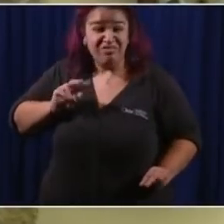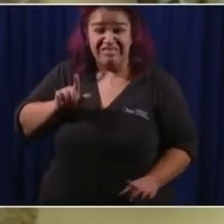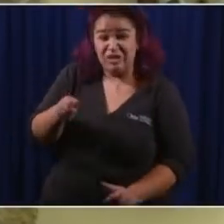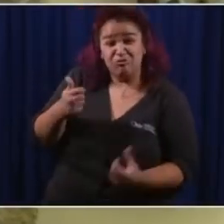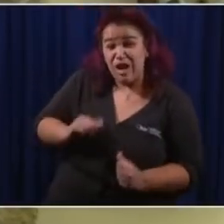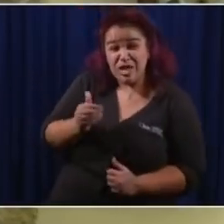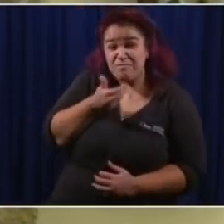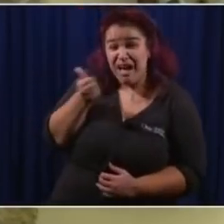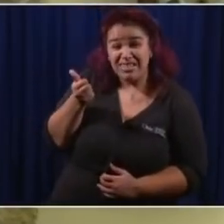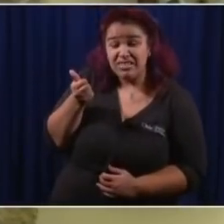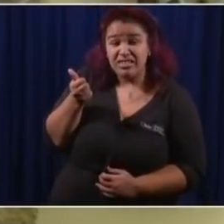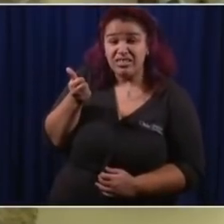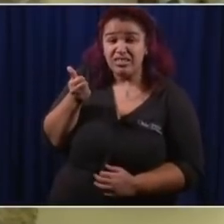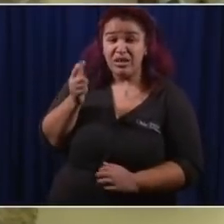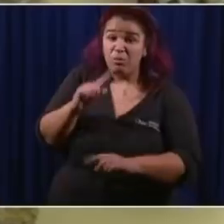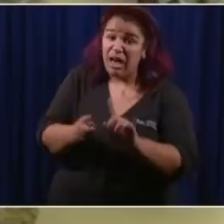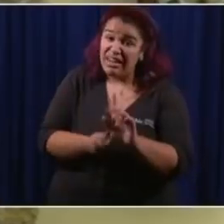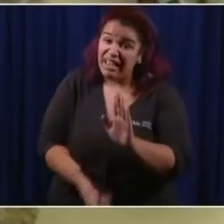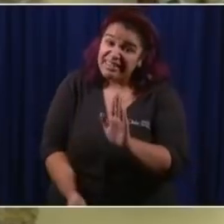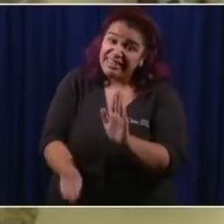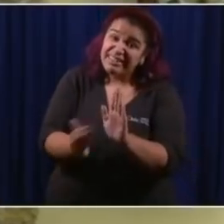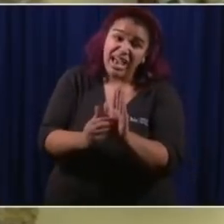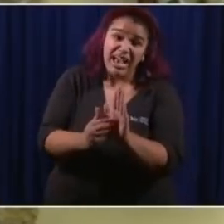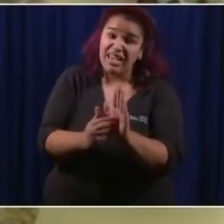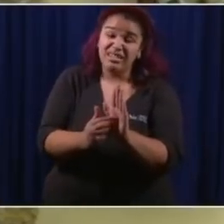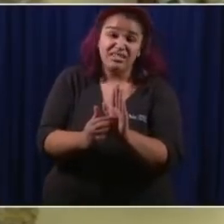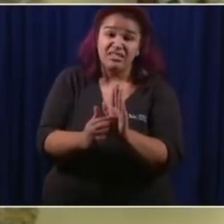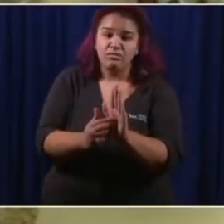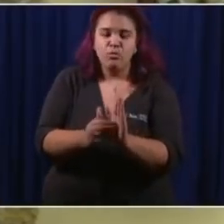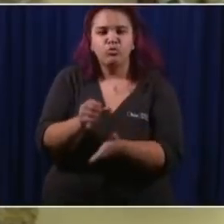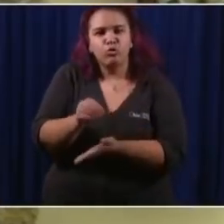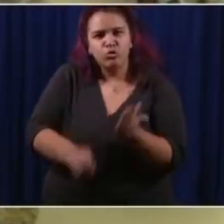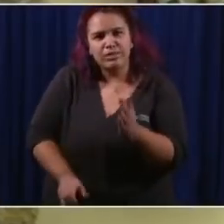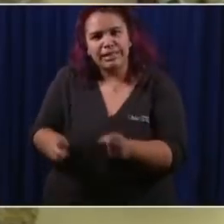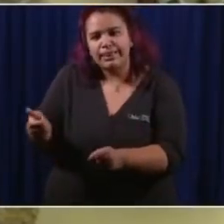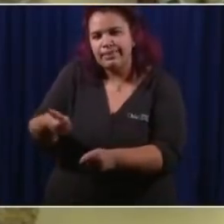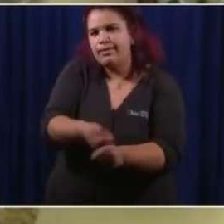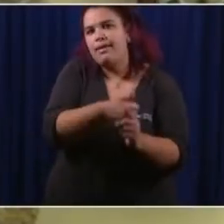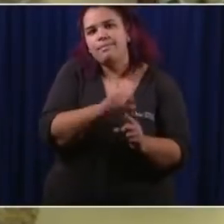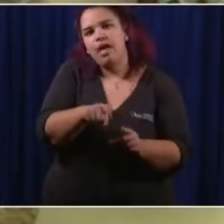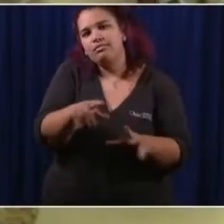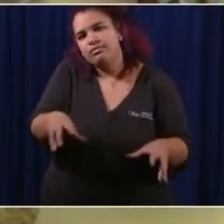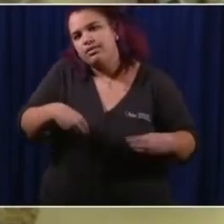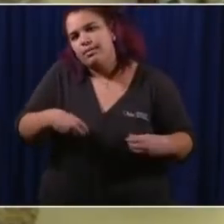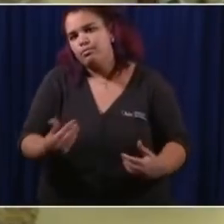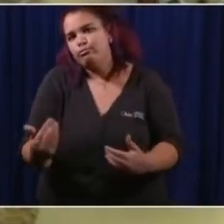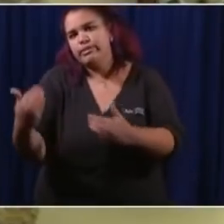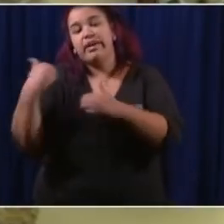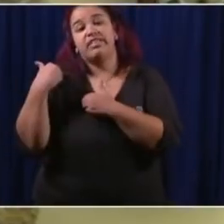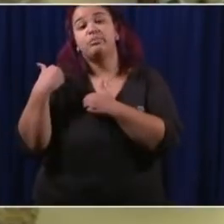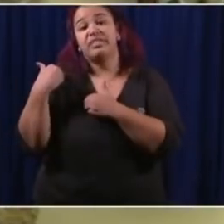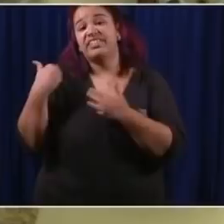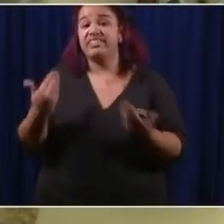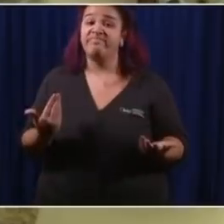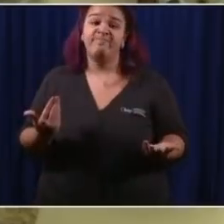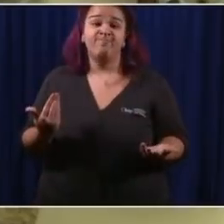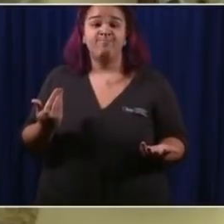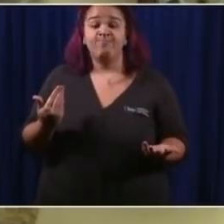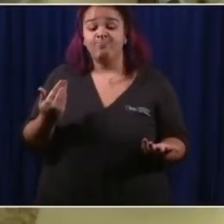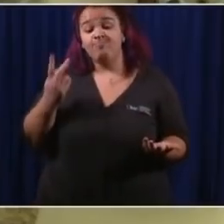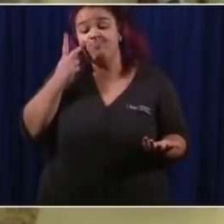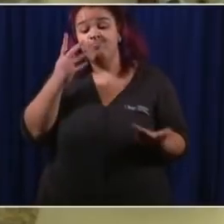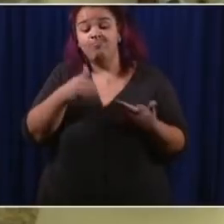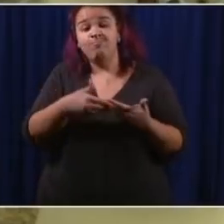it's ultimately going to come down to, frankly, what the students do and, what kind of year that they're going to be able to have.